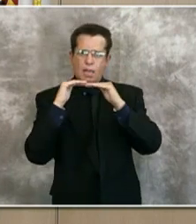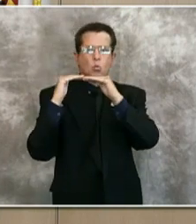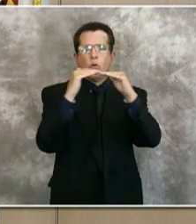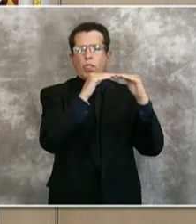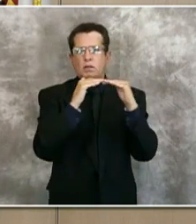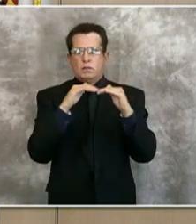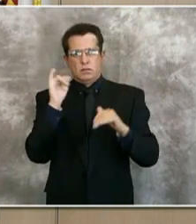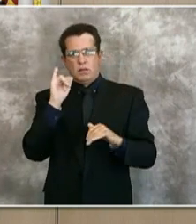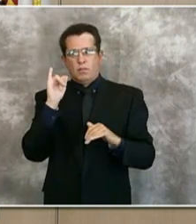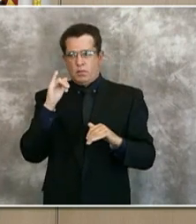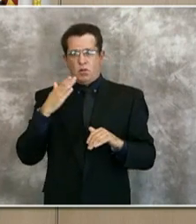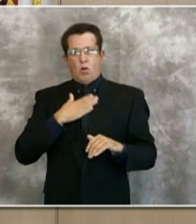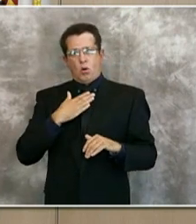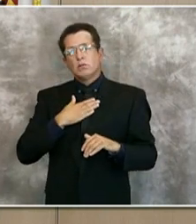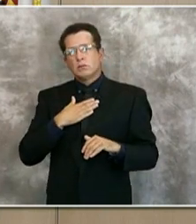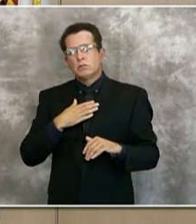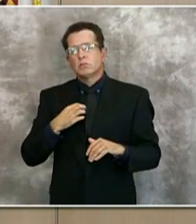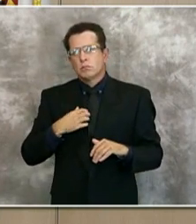our HHSA